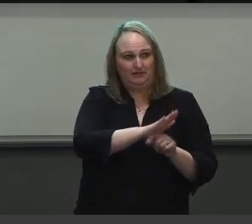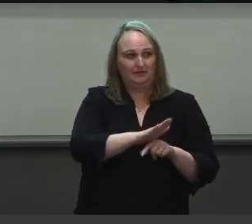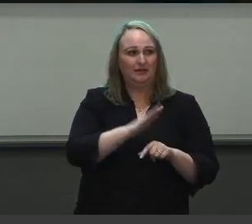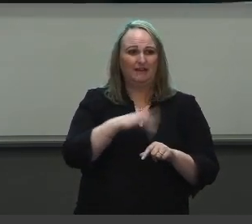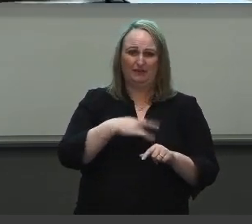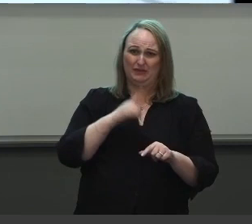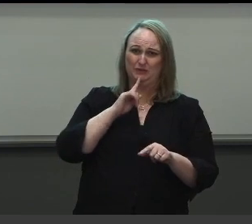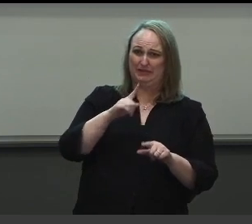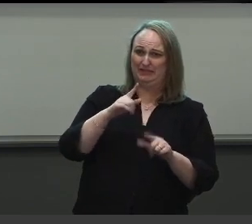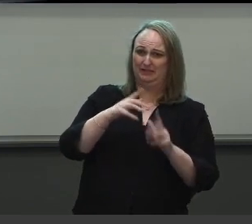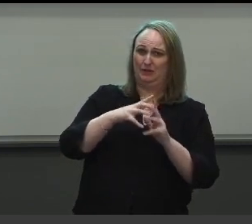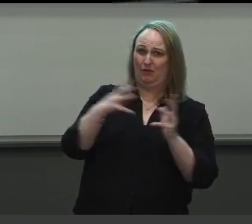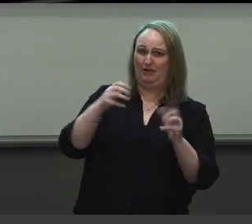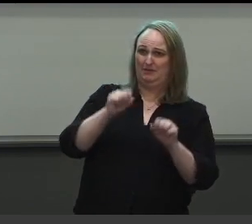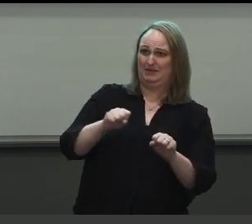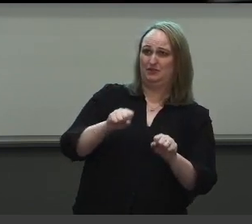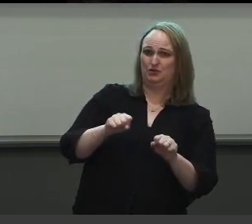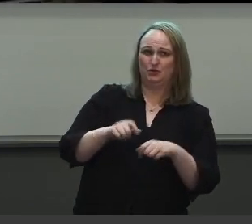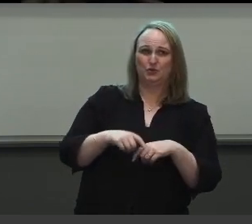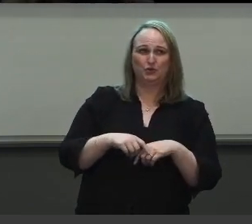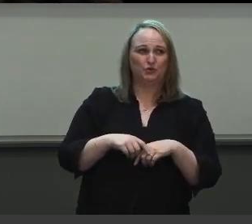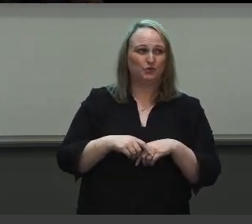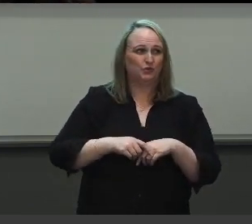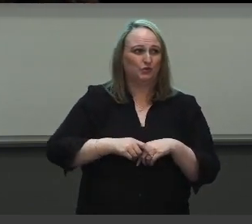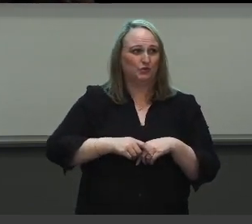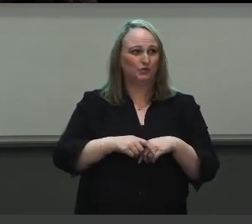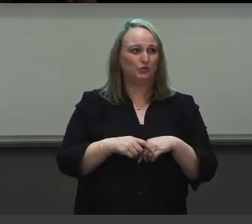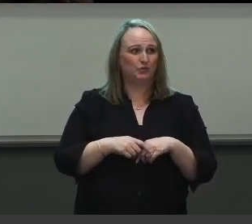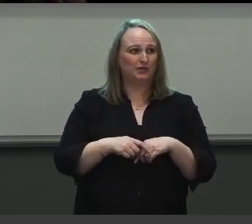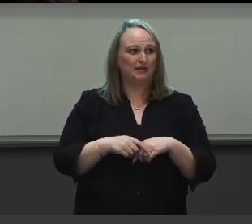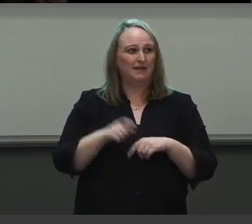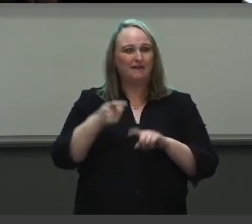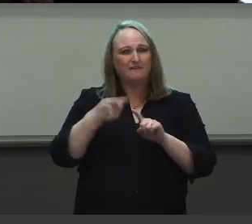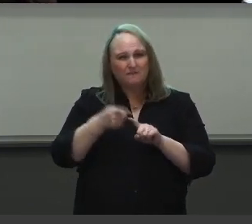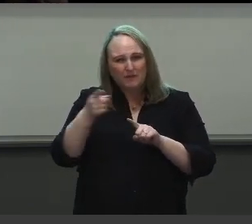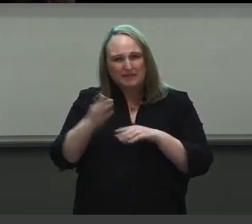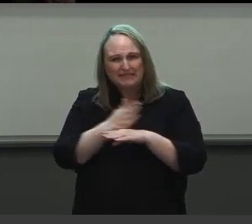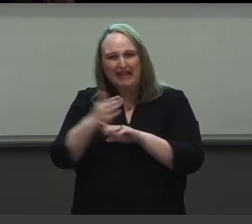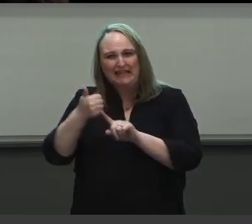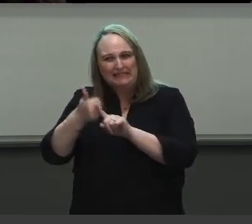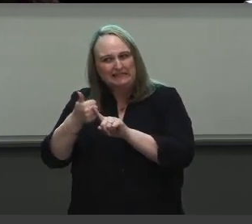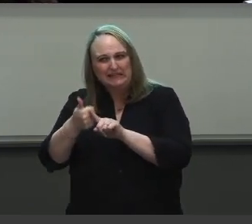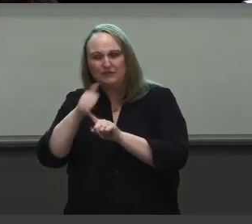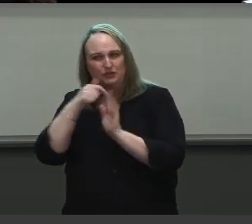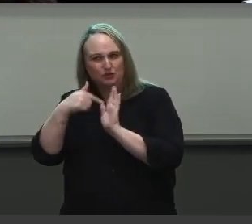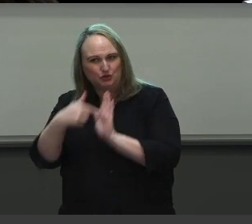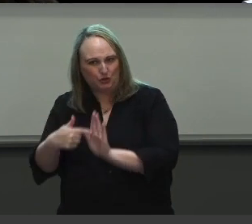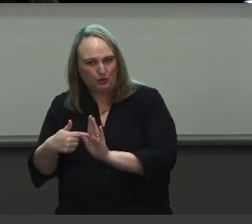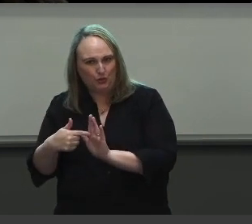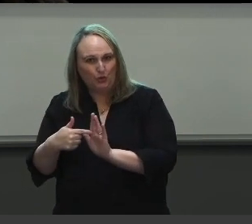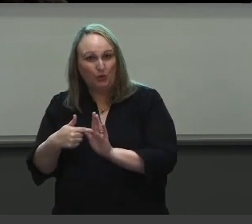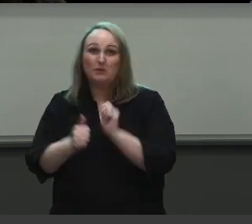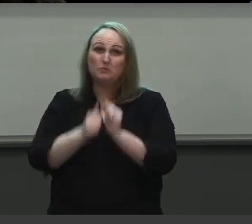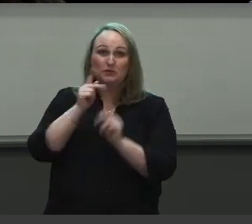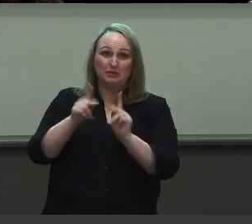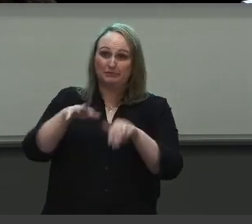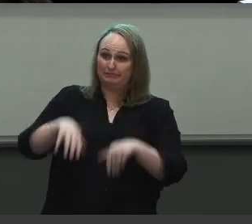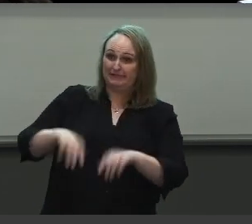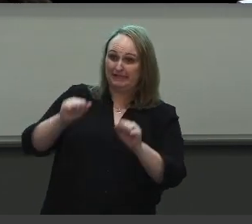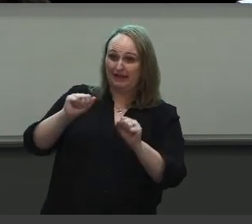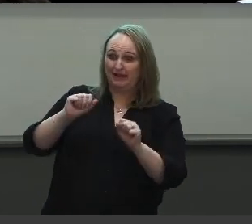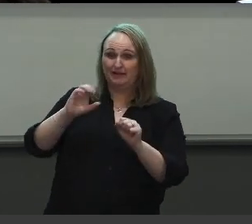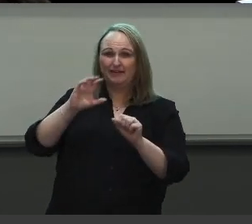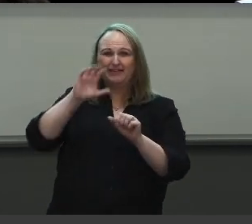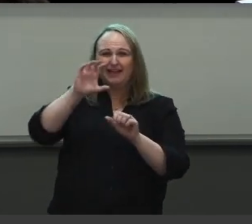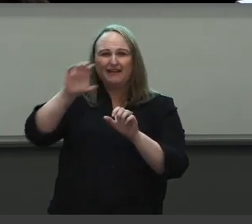promising. You can't really get these from the scale itself. And I think most people aren't going to be doing a cluster analysis